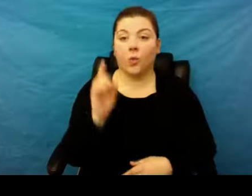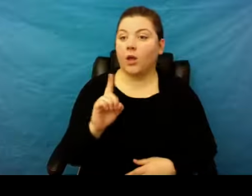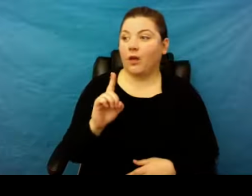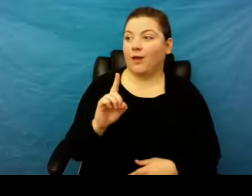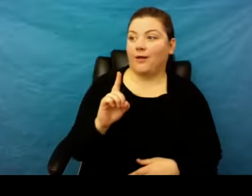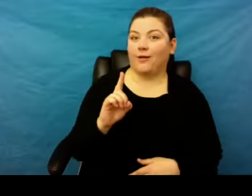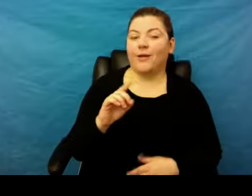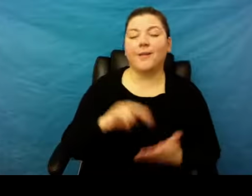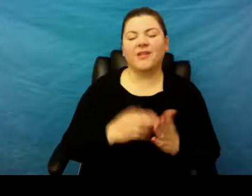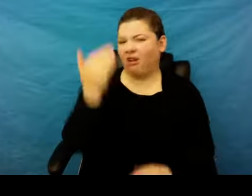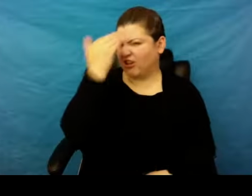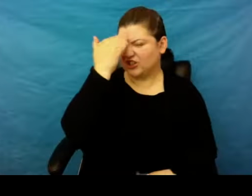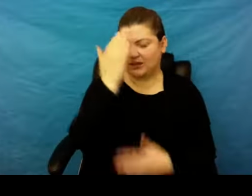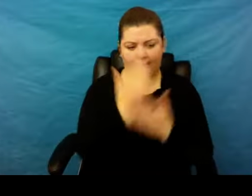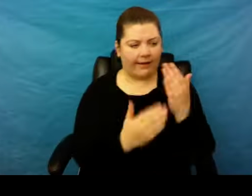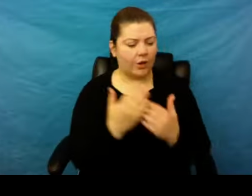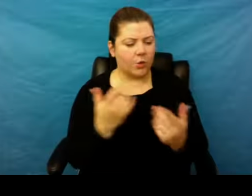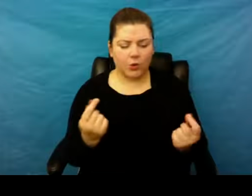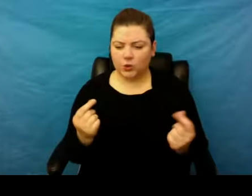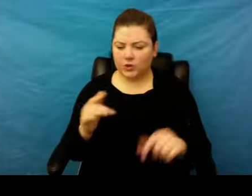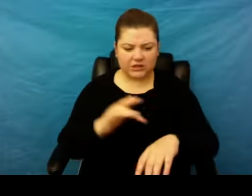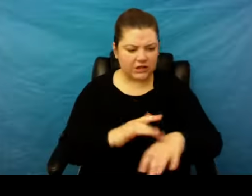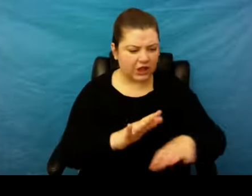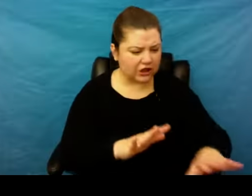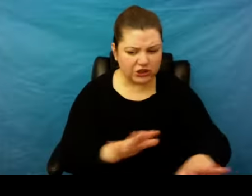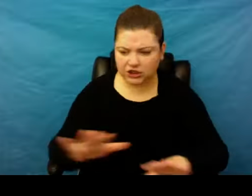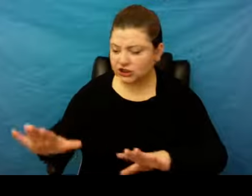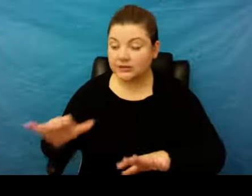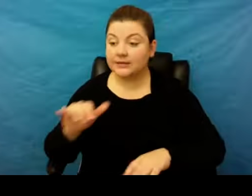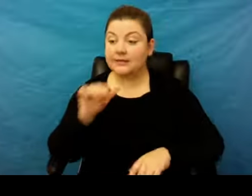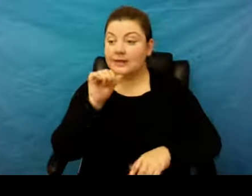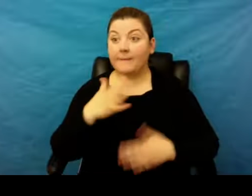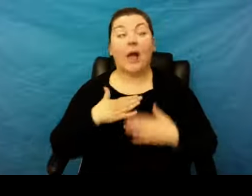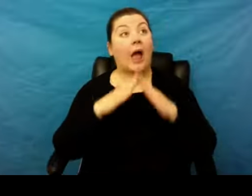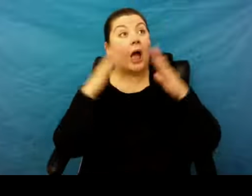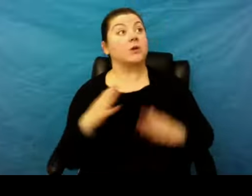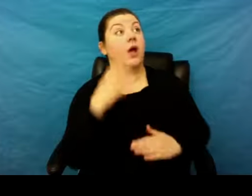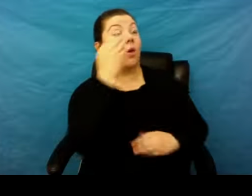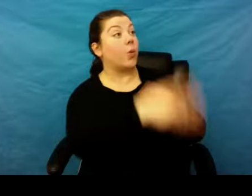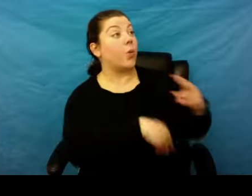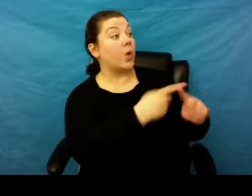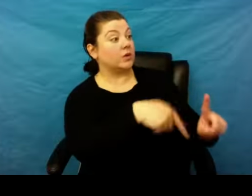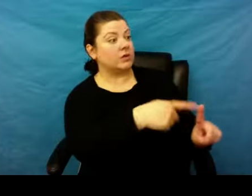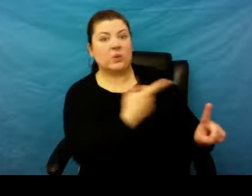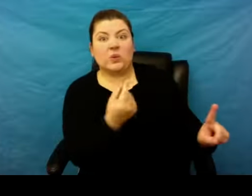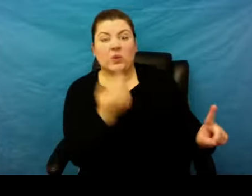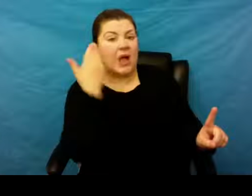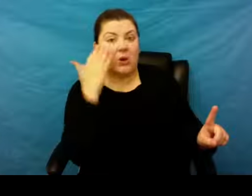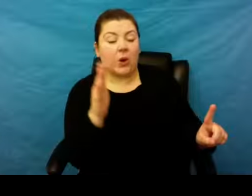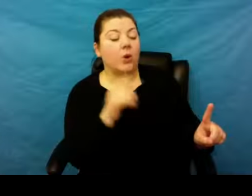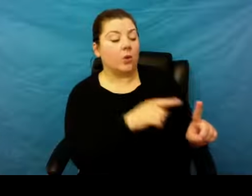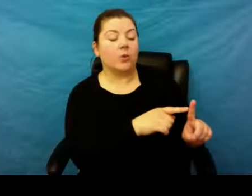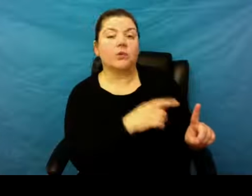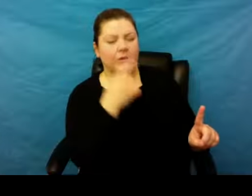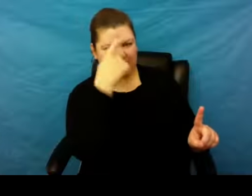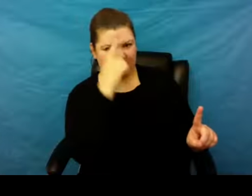of when you're touching stuff that's not from your protected home environment. So if you're going to go to the